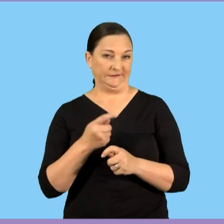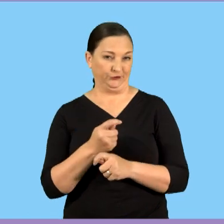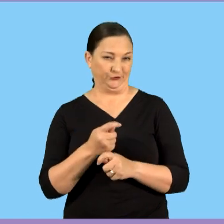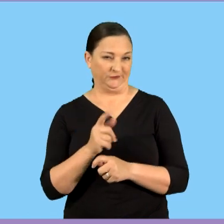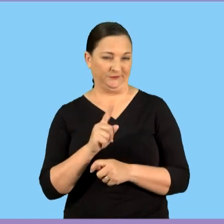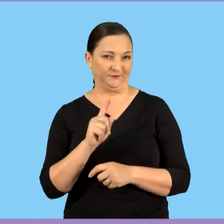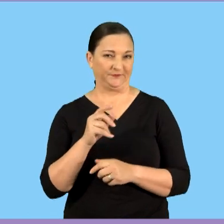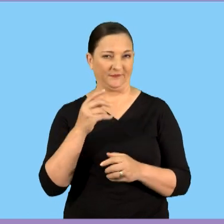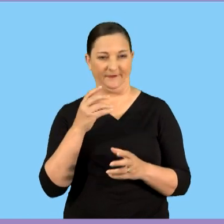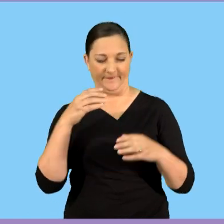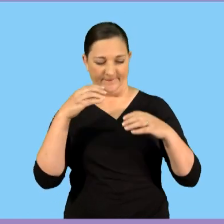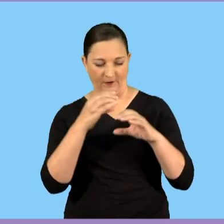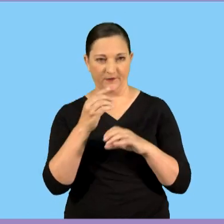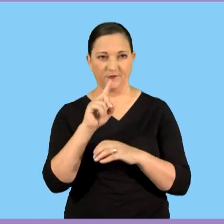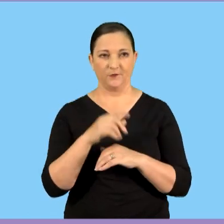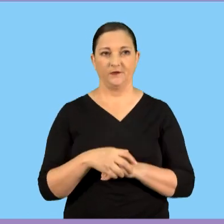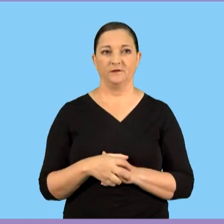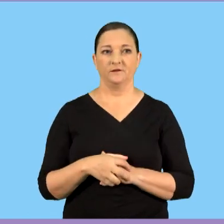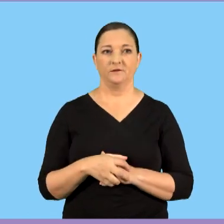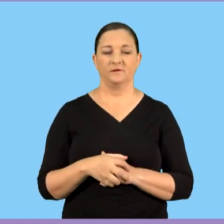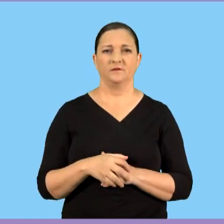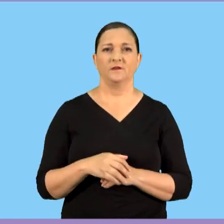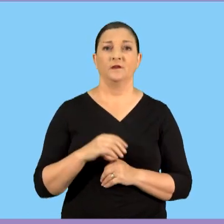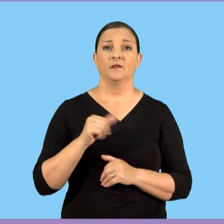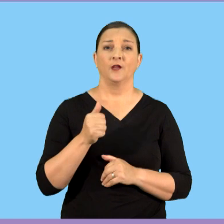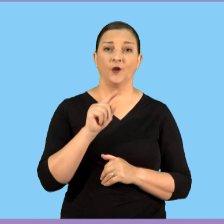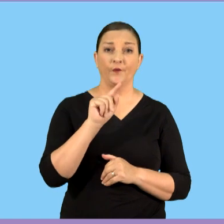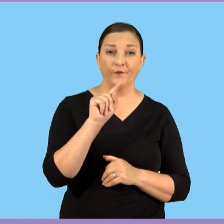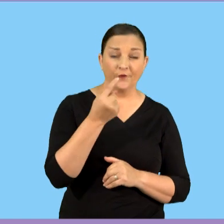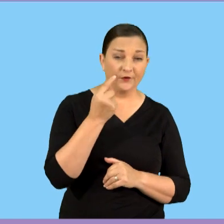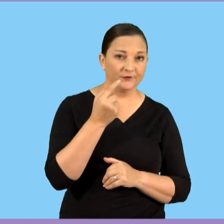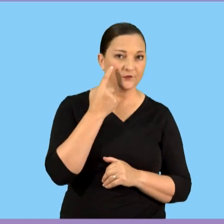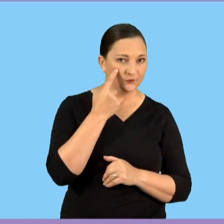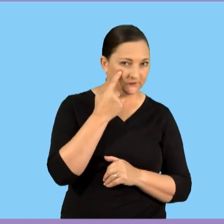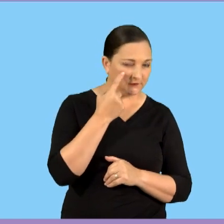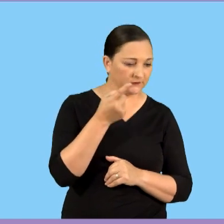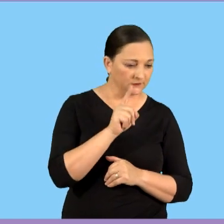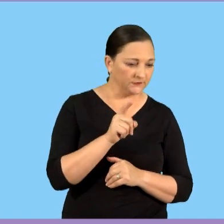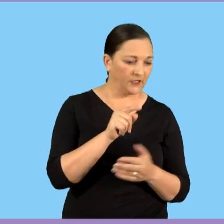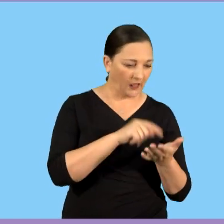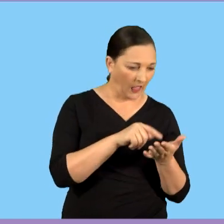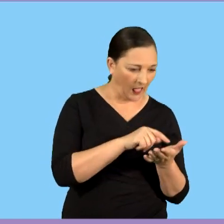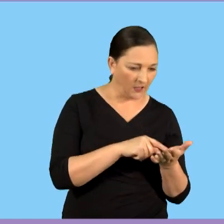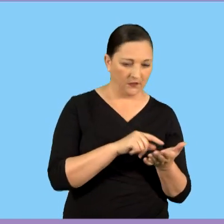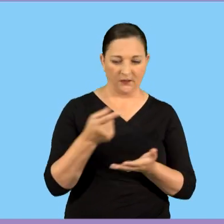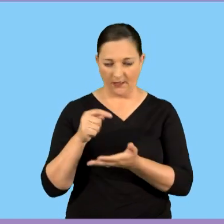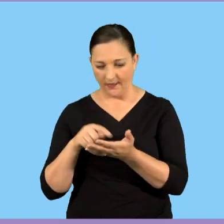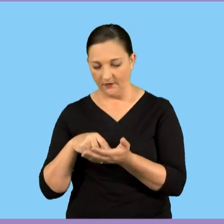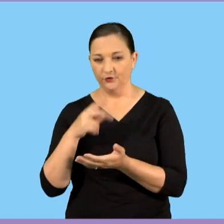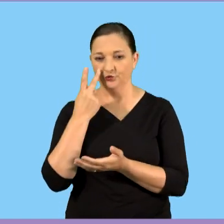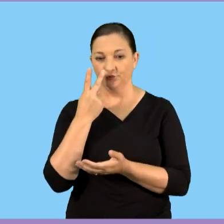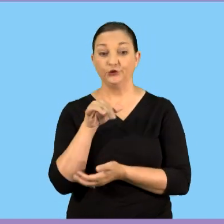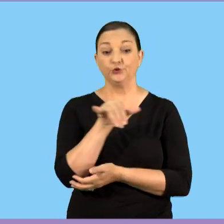we actually have to look at a small calculation first before we can determine which one is bigger or smaller